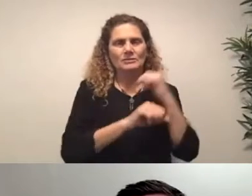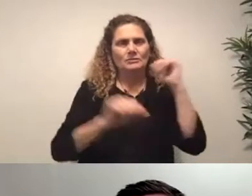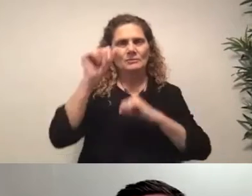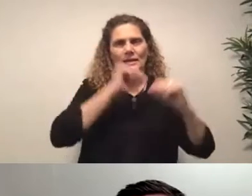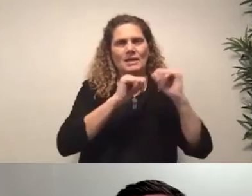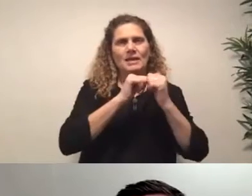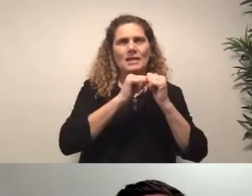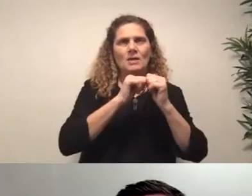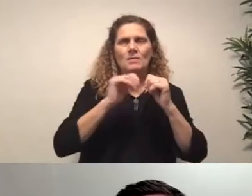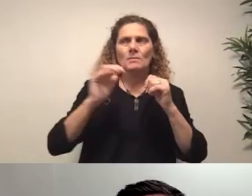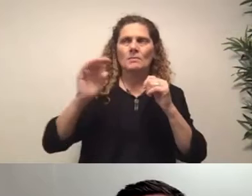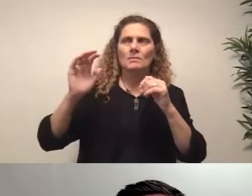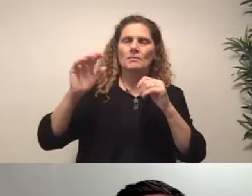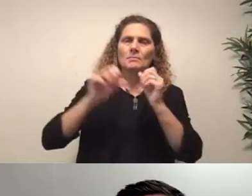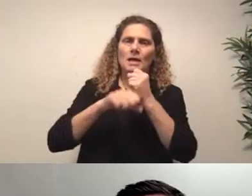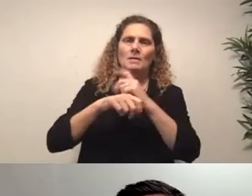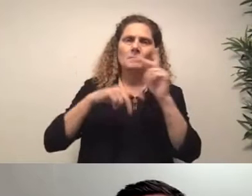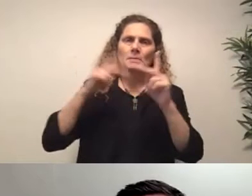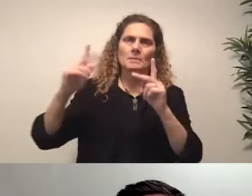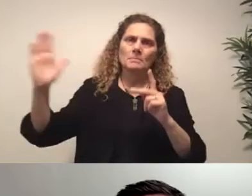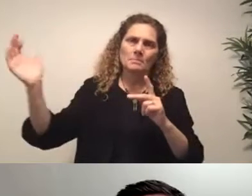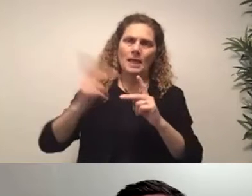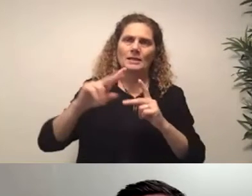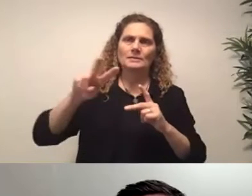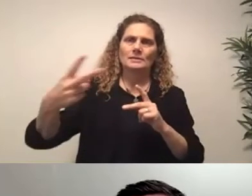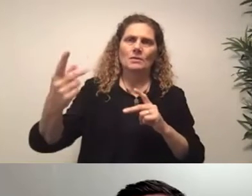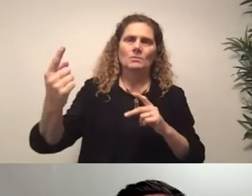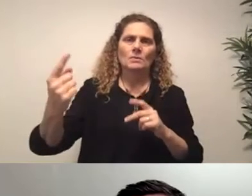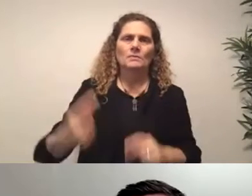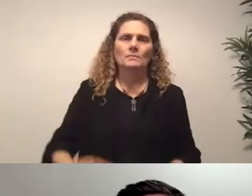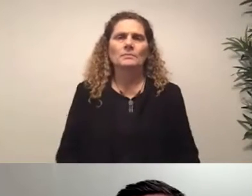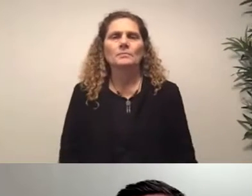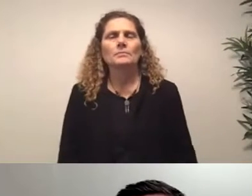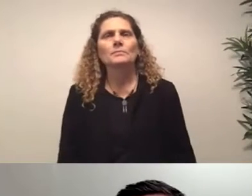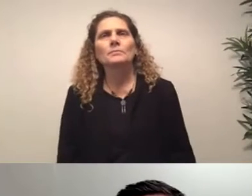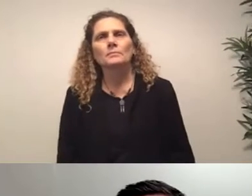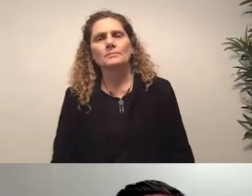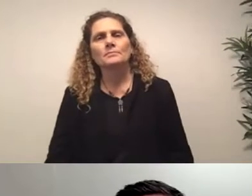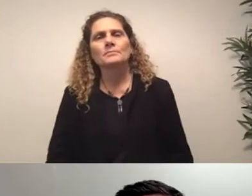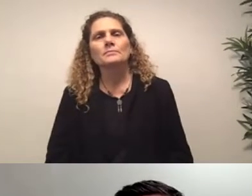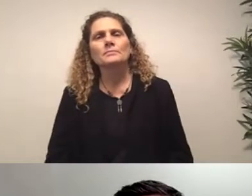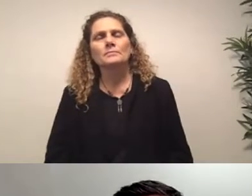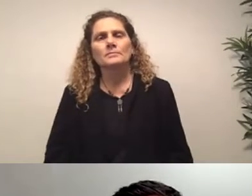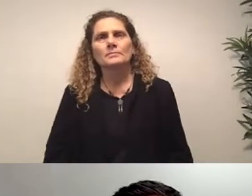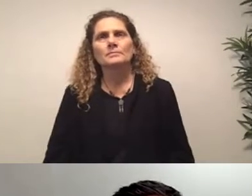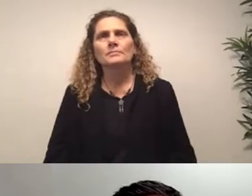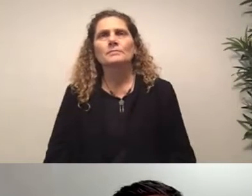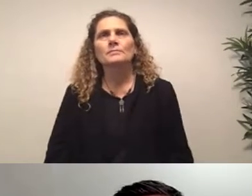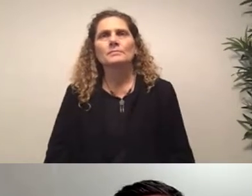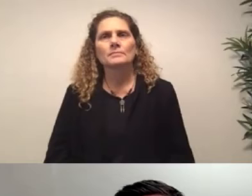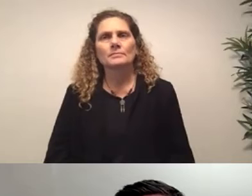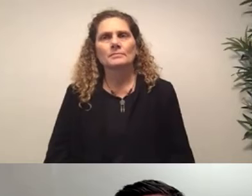The next question is from Ashley Sears at Fox 6, piggybacking off the previous question. Would the